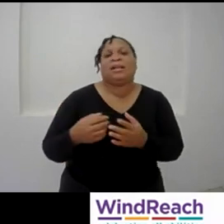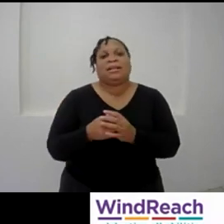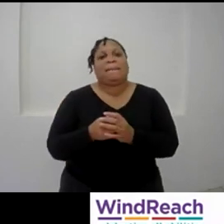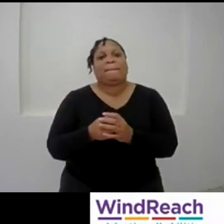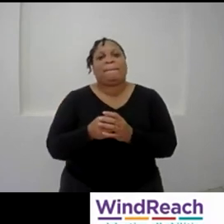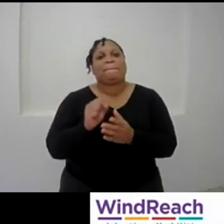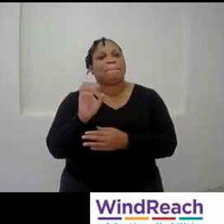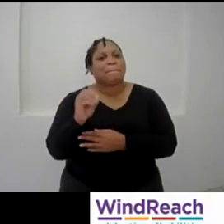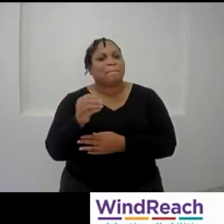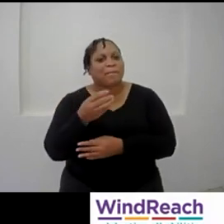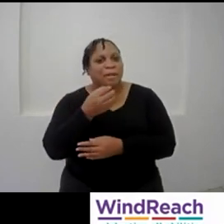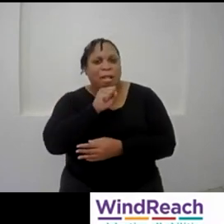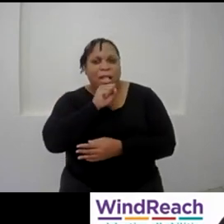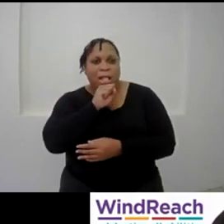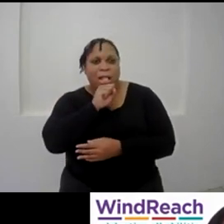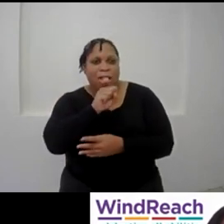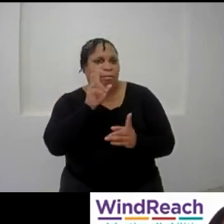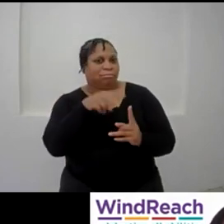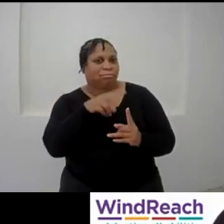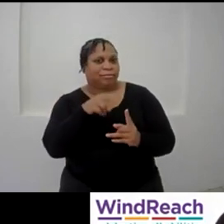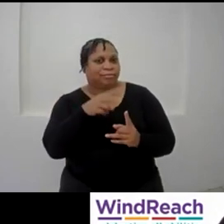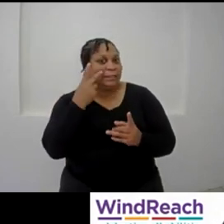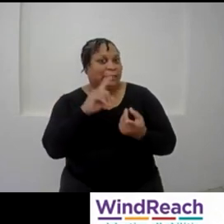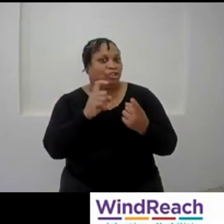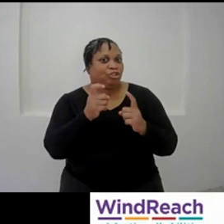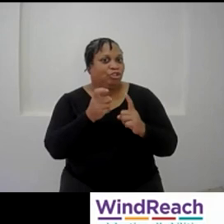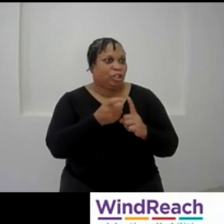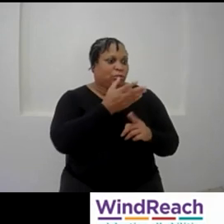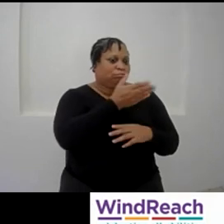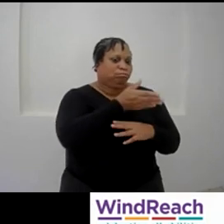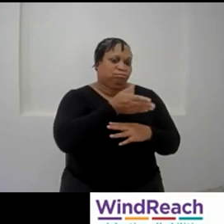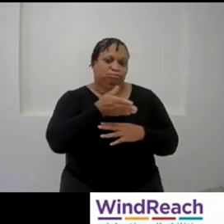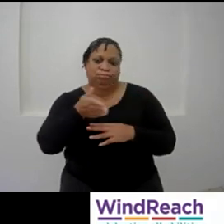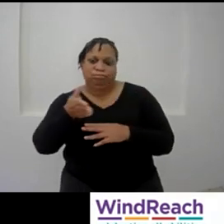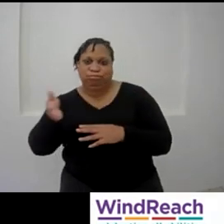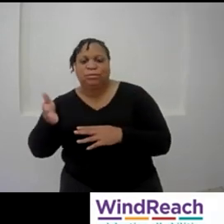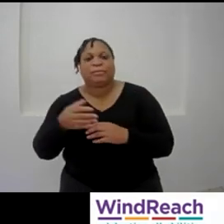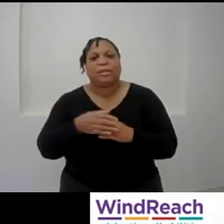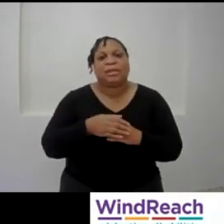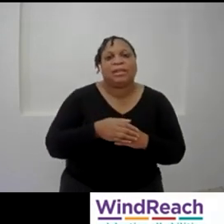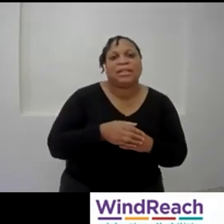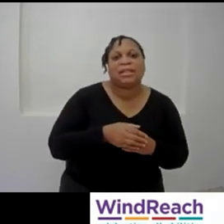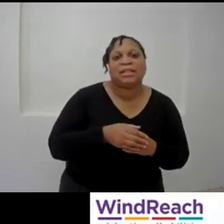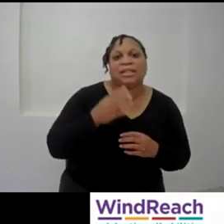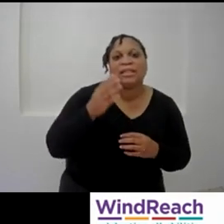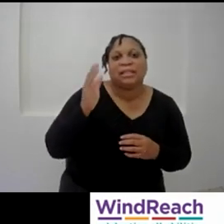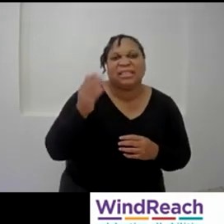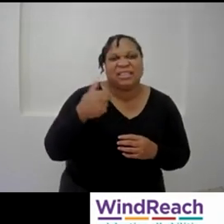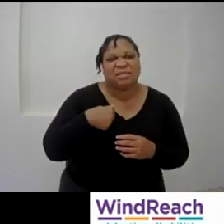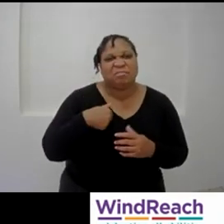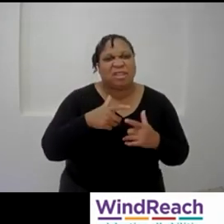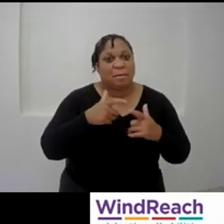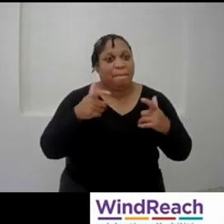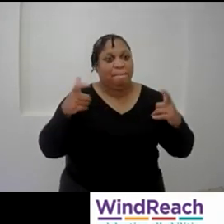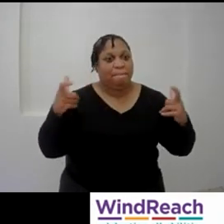So I would love to get your perspective of seeing that change happen, how that's felt to you. I think for me, the biggest and most